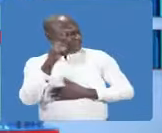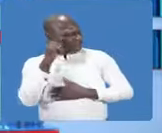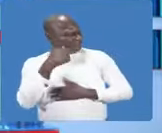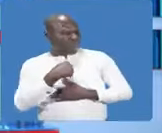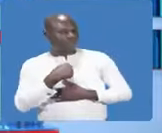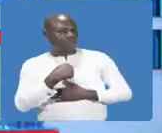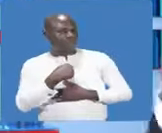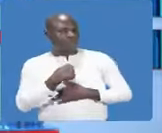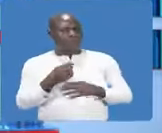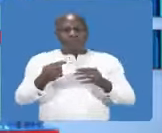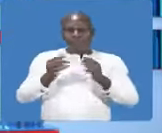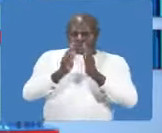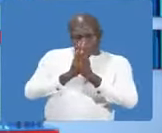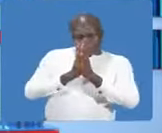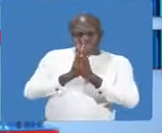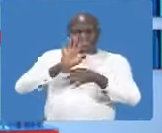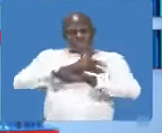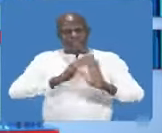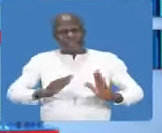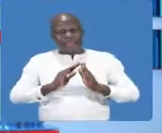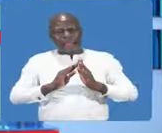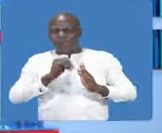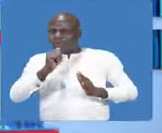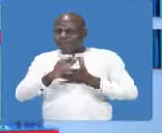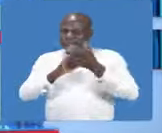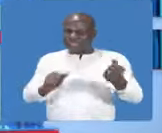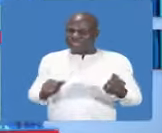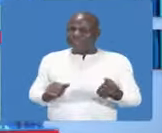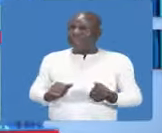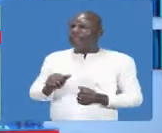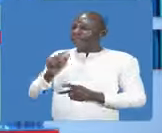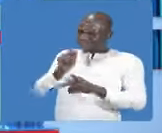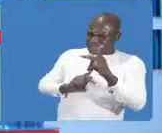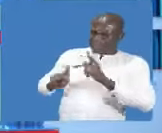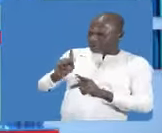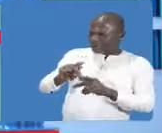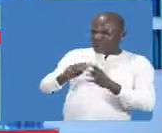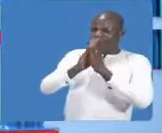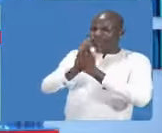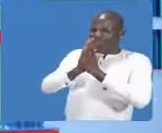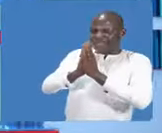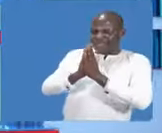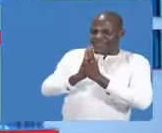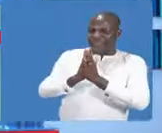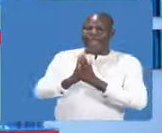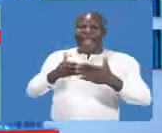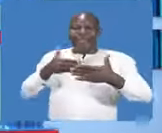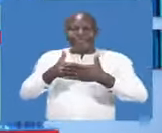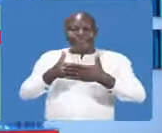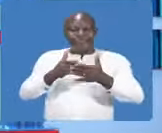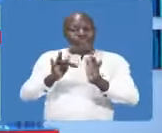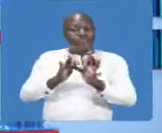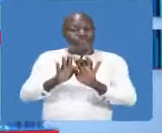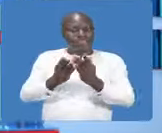utiame. Empire Church of Christ enyi nie no ay empire enipa ebo na etia